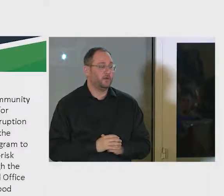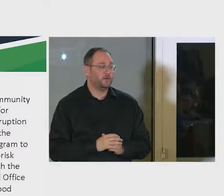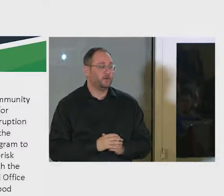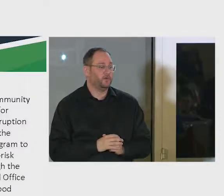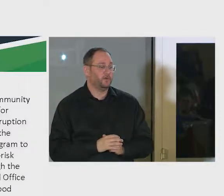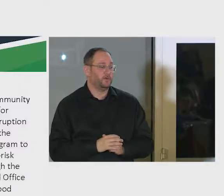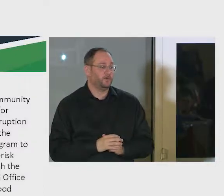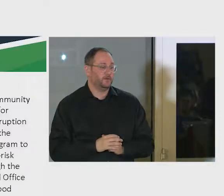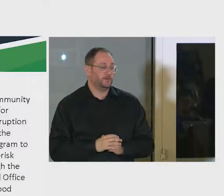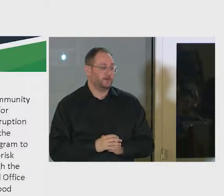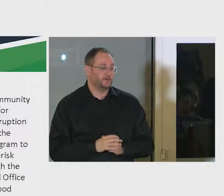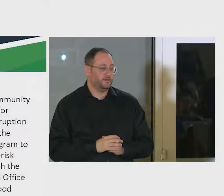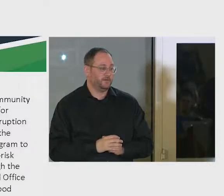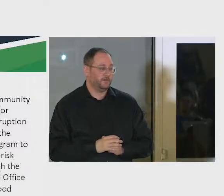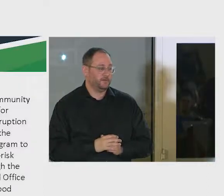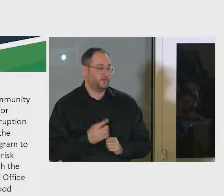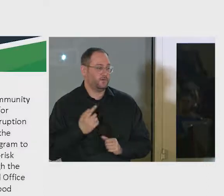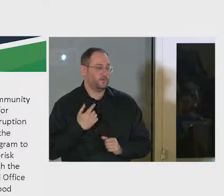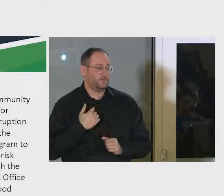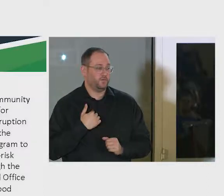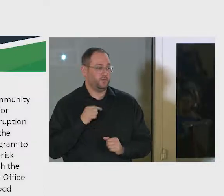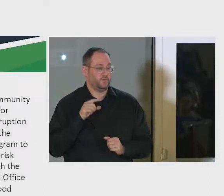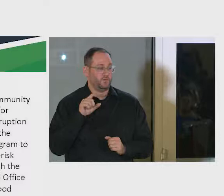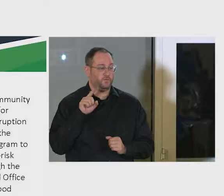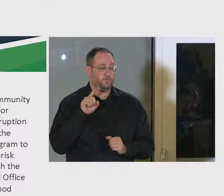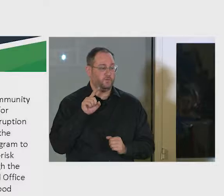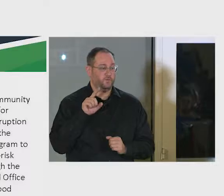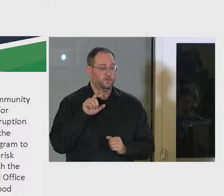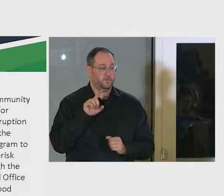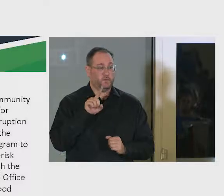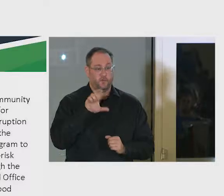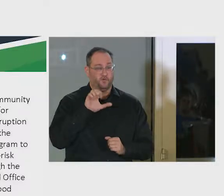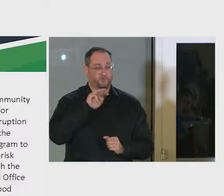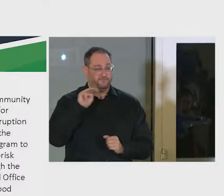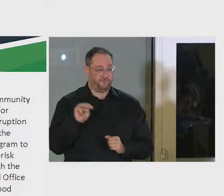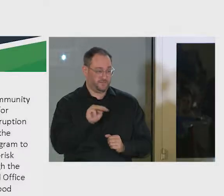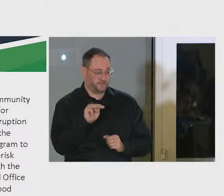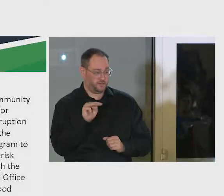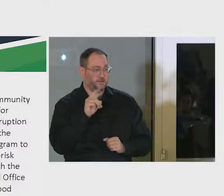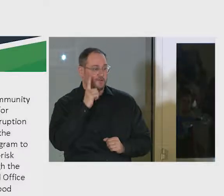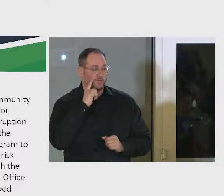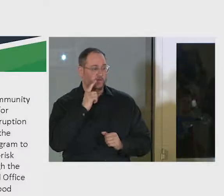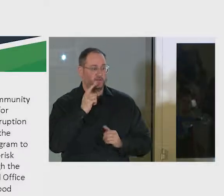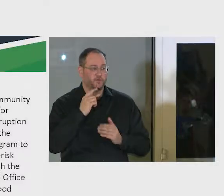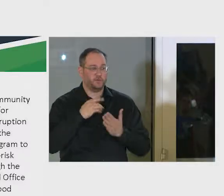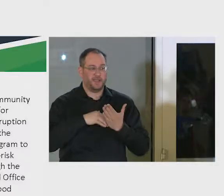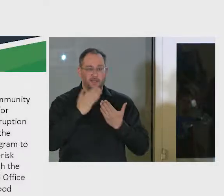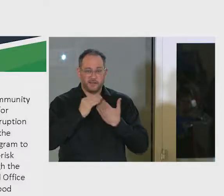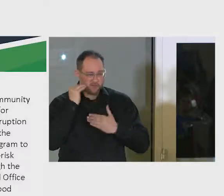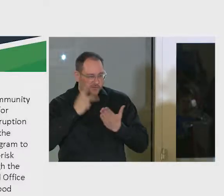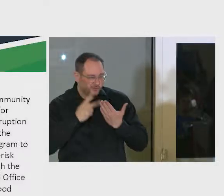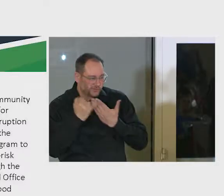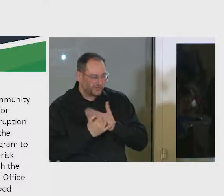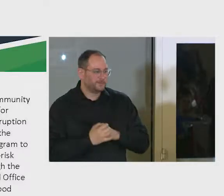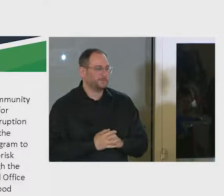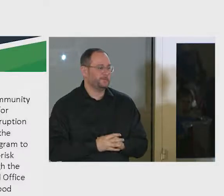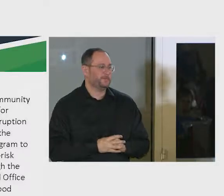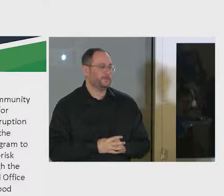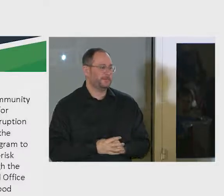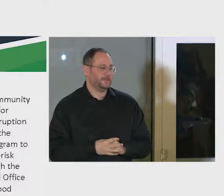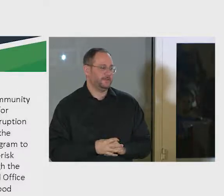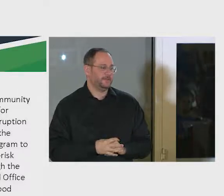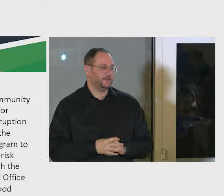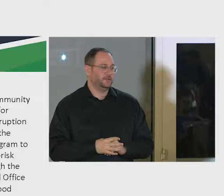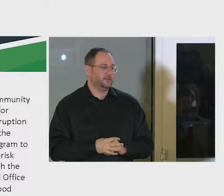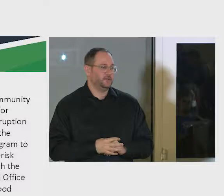Fund, which helps build and preserve low and moderate income housing in the district, $10 million for our Preservation Fund, funds